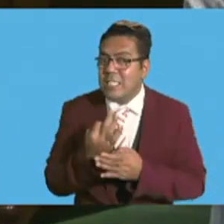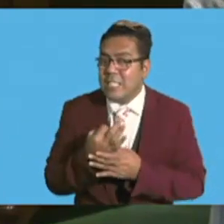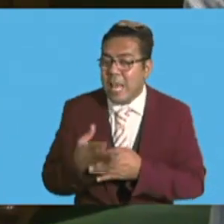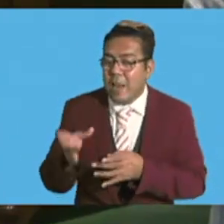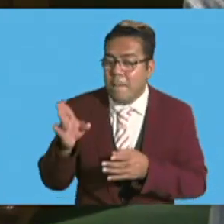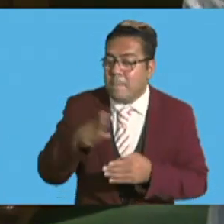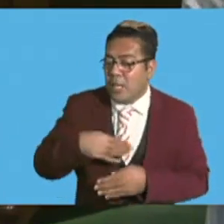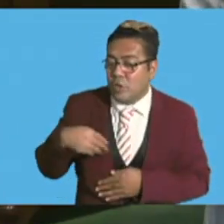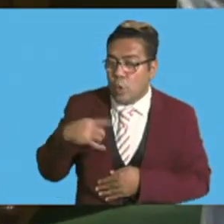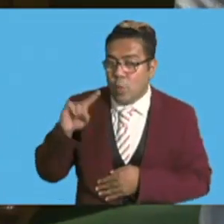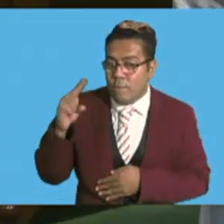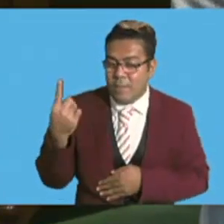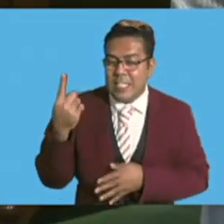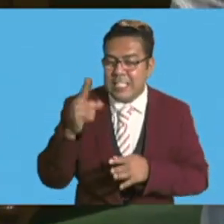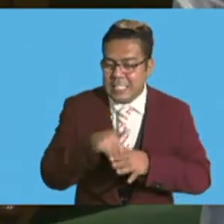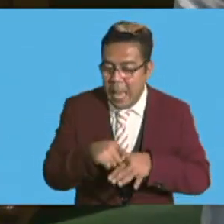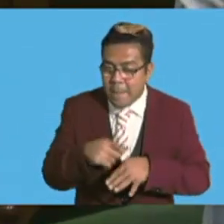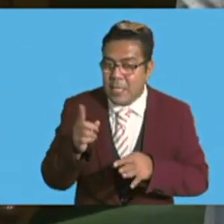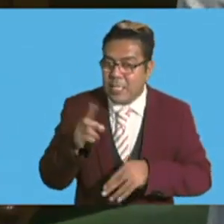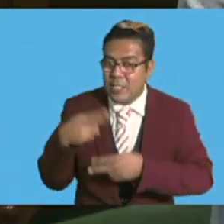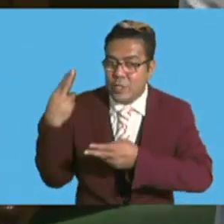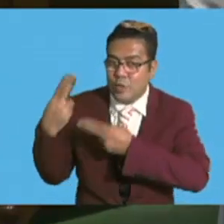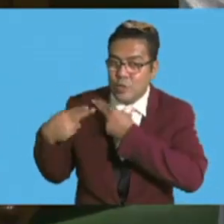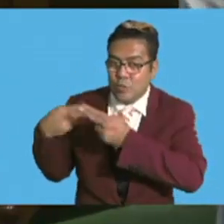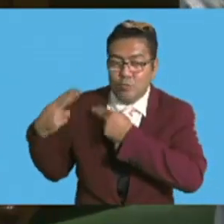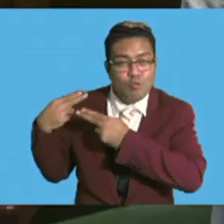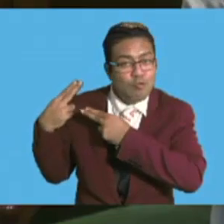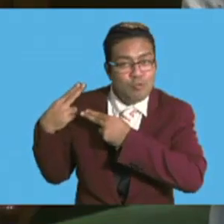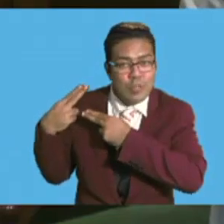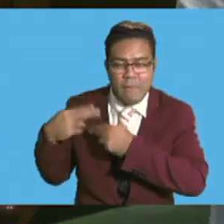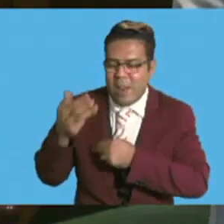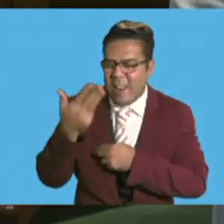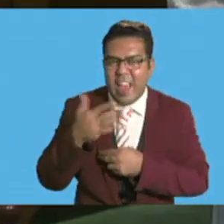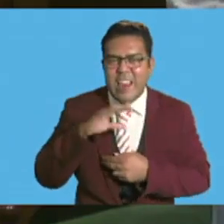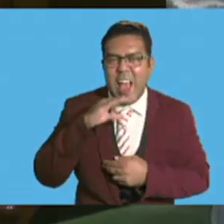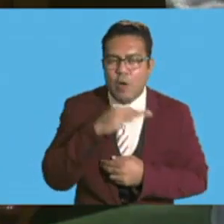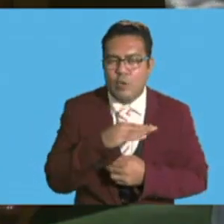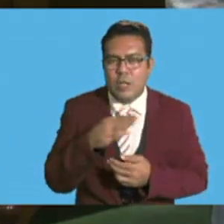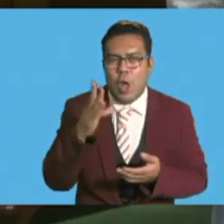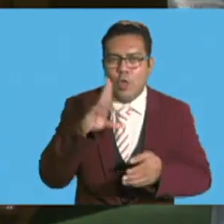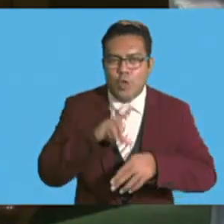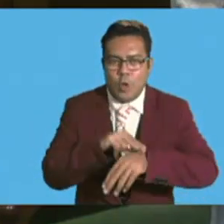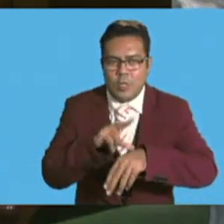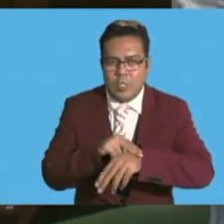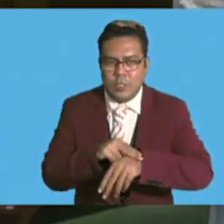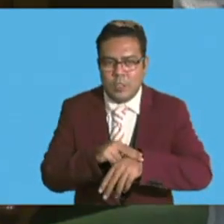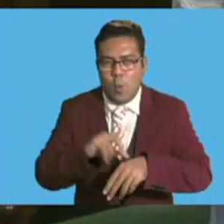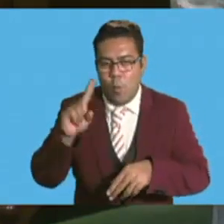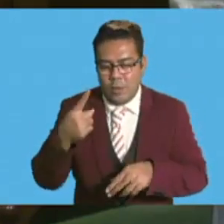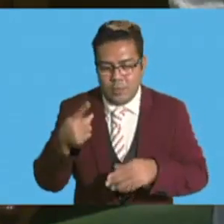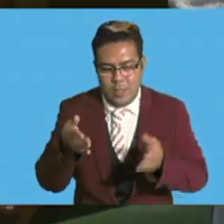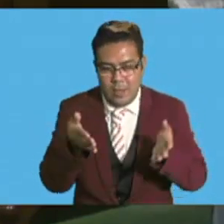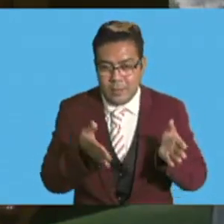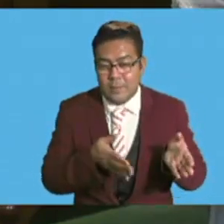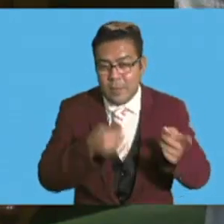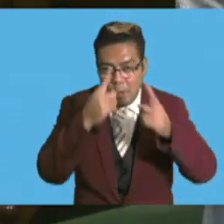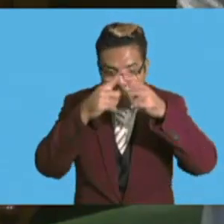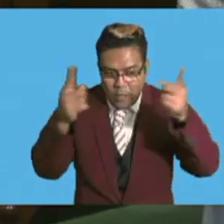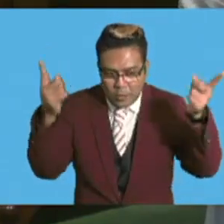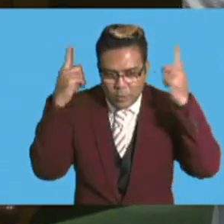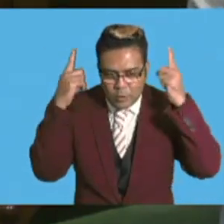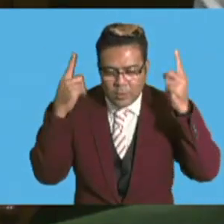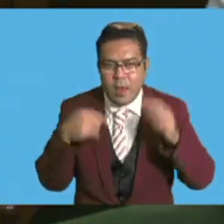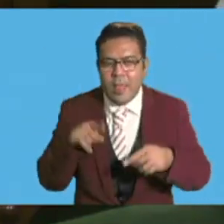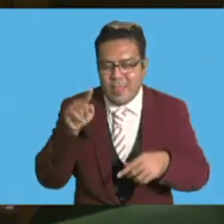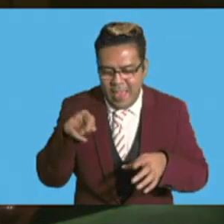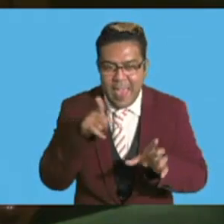Ministry will, for the first time in its history, have well over 900 doctors once the next pool of graduates come through at